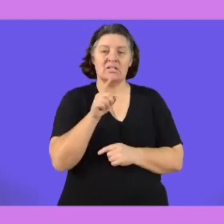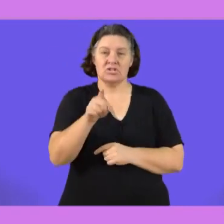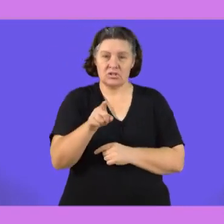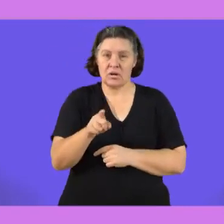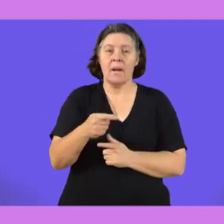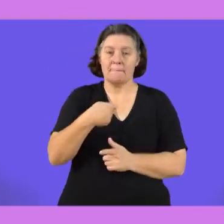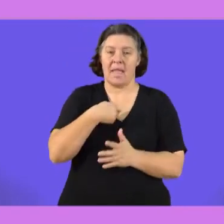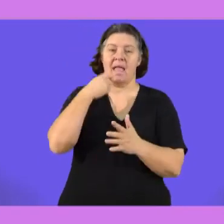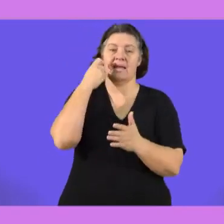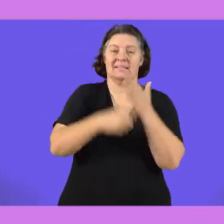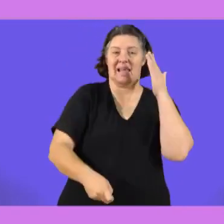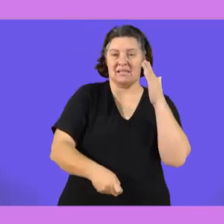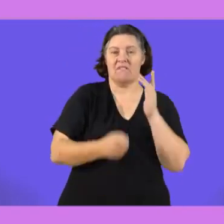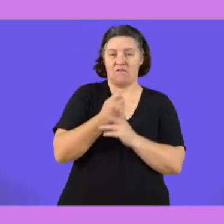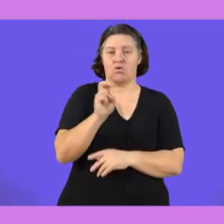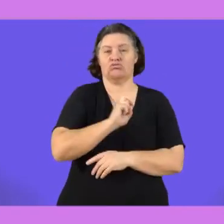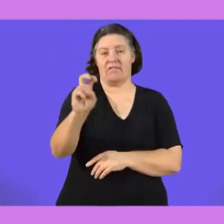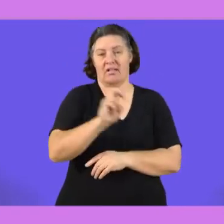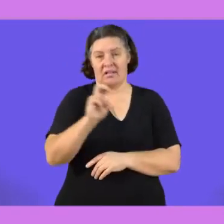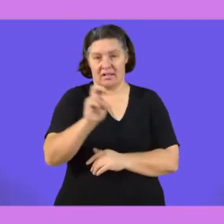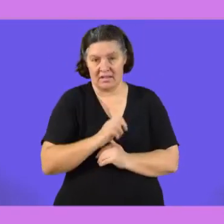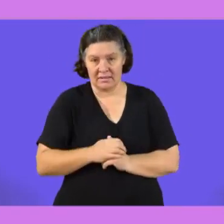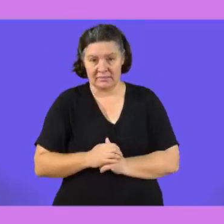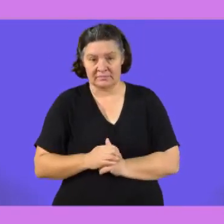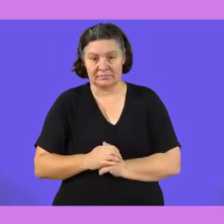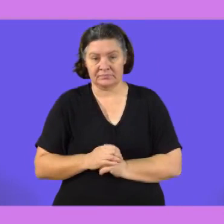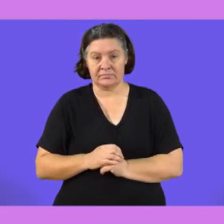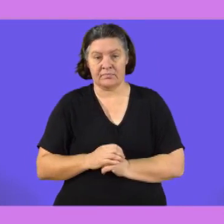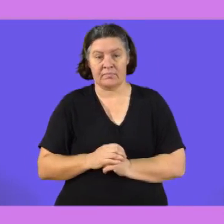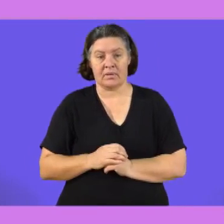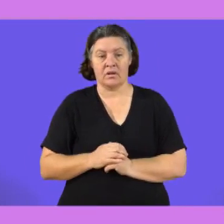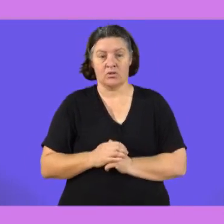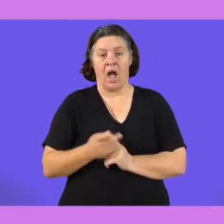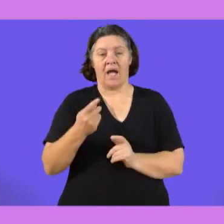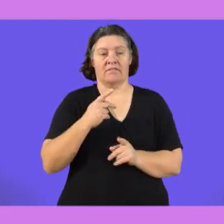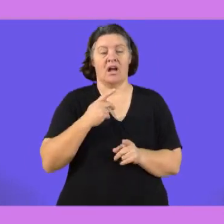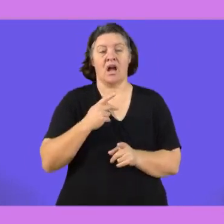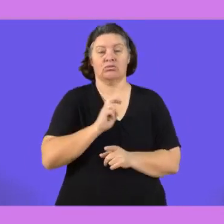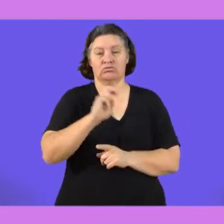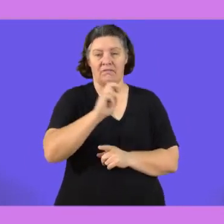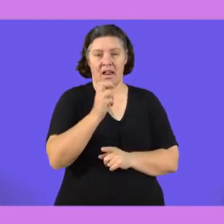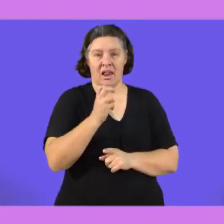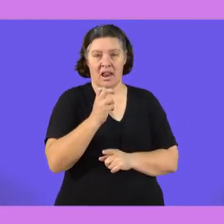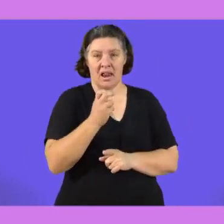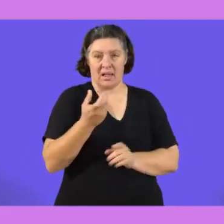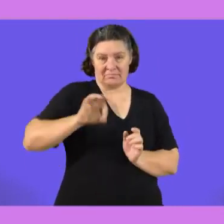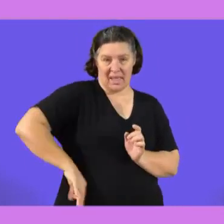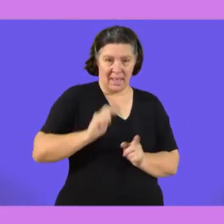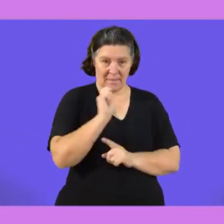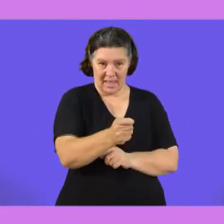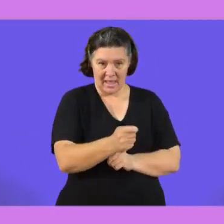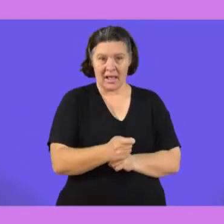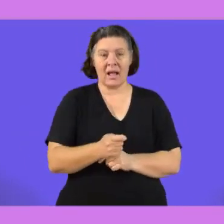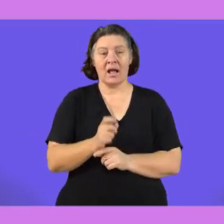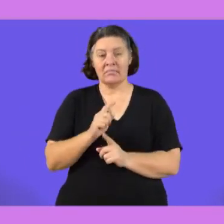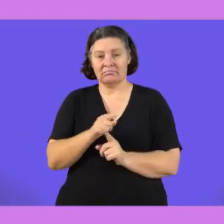Mr. Adam is being taxed on his travel allowance. Okay, so let's look. There is his travel allowance, and here is what is